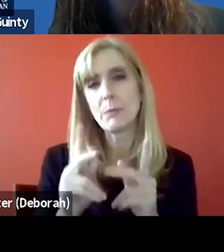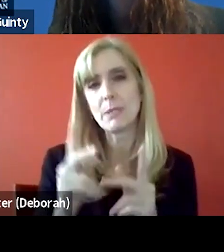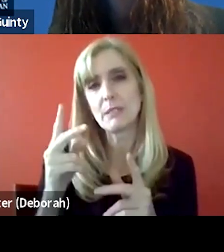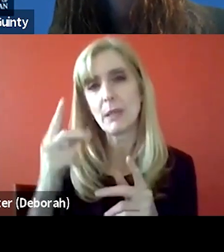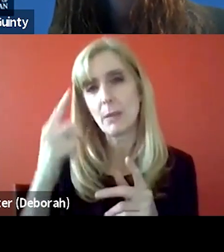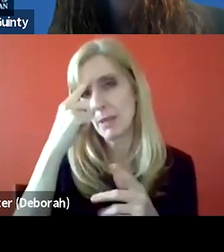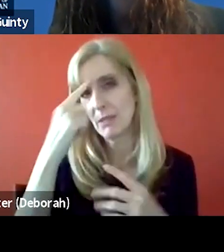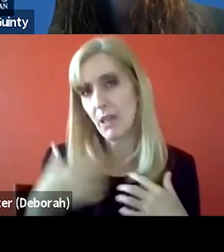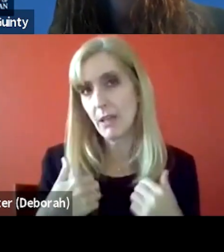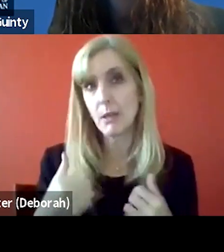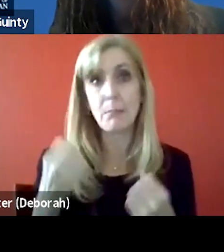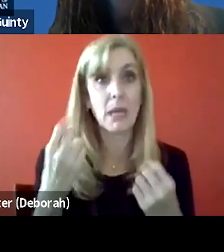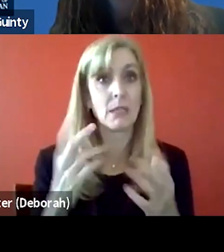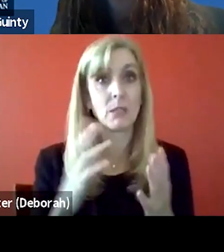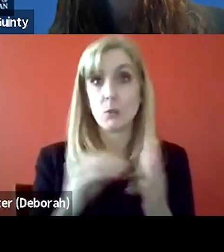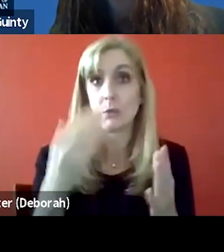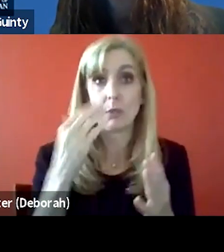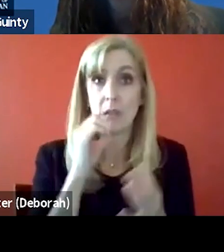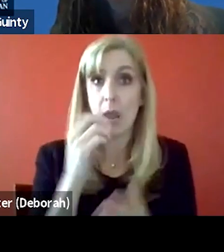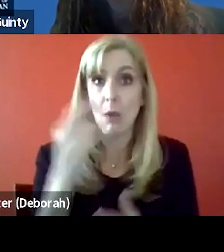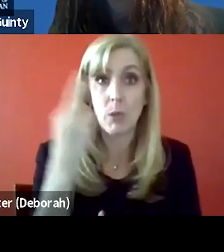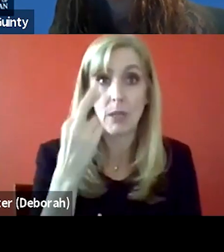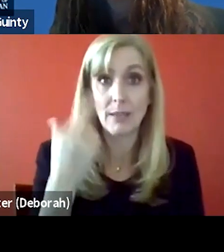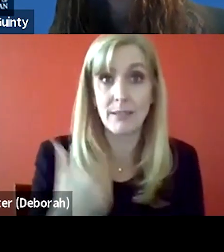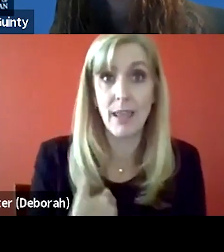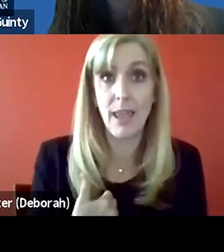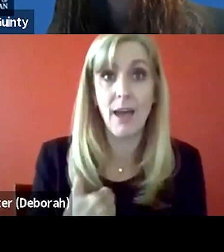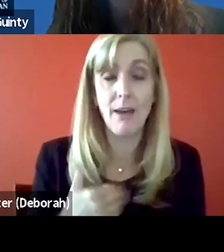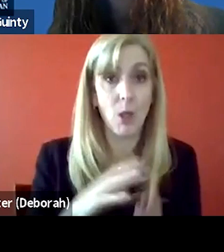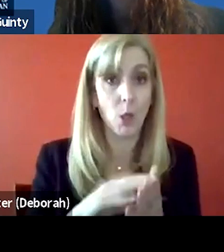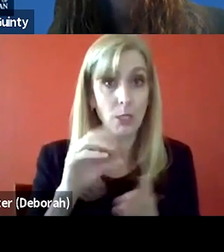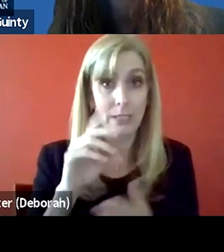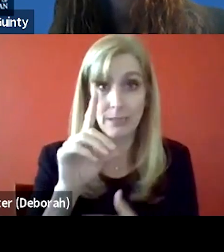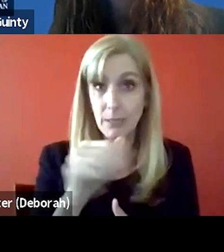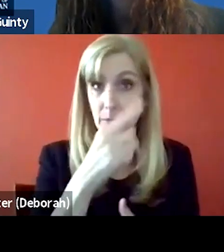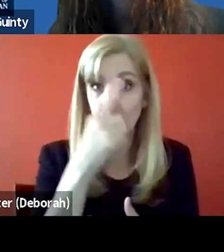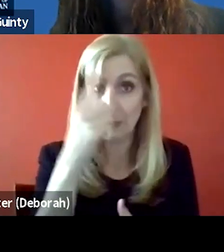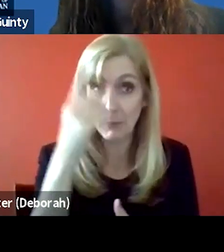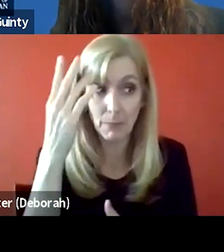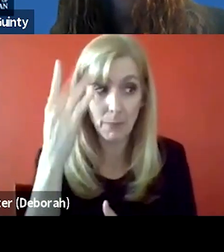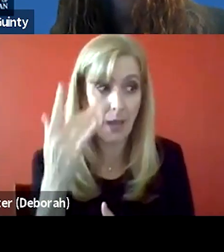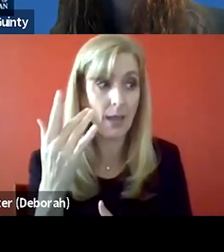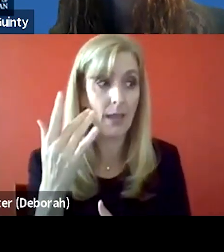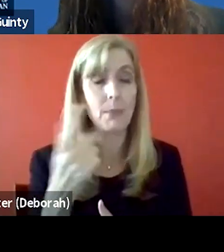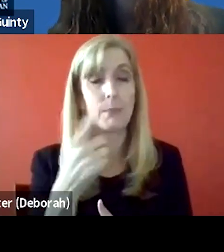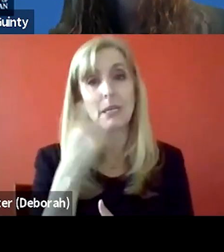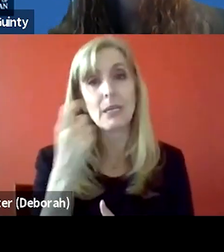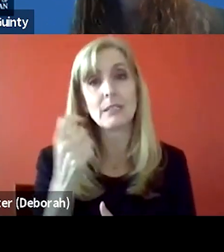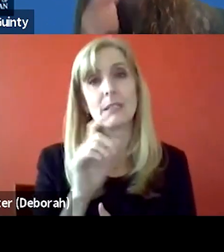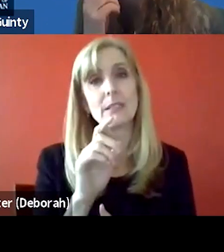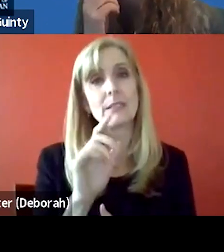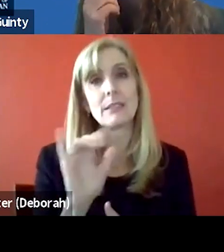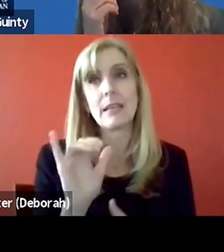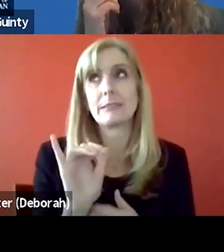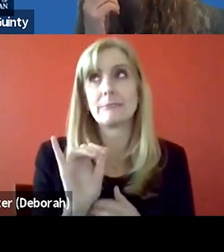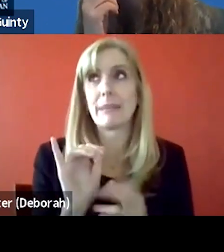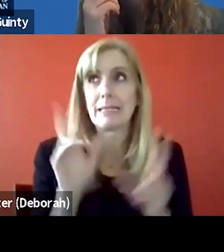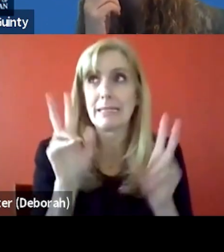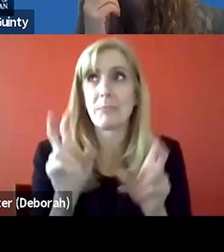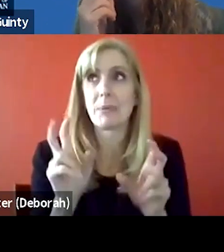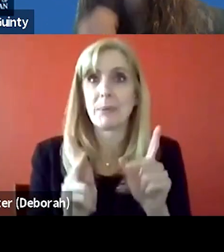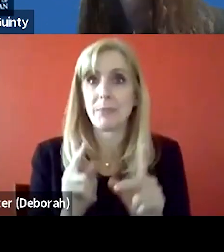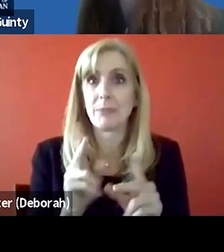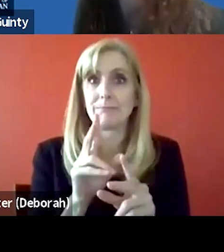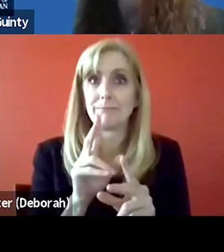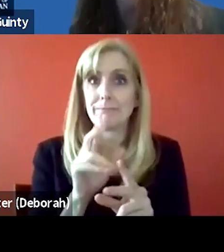know they have a learning disability or any disability because of the fact that it's like a taboo topic. So I think